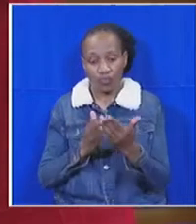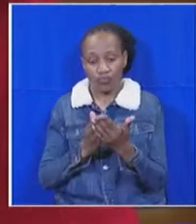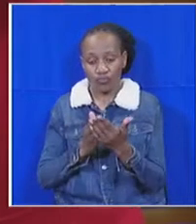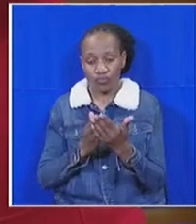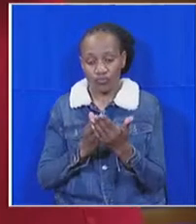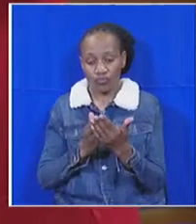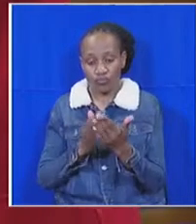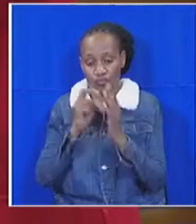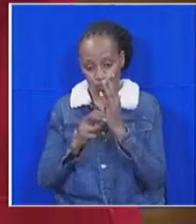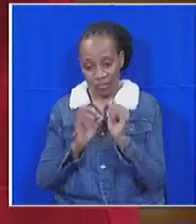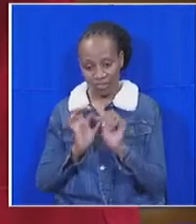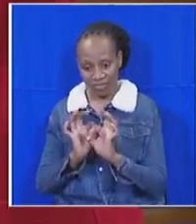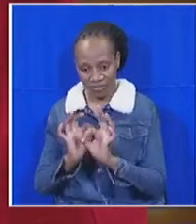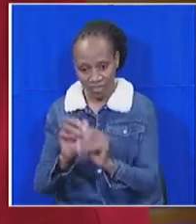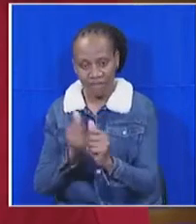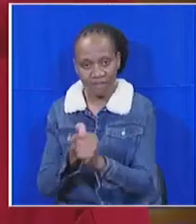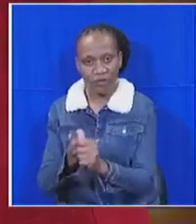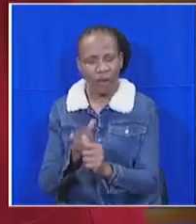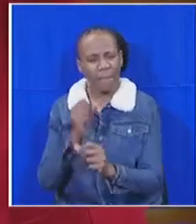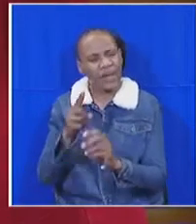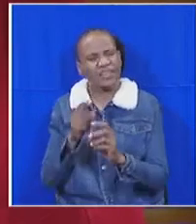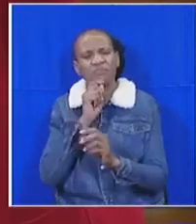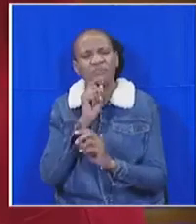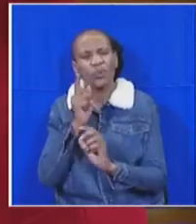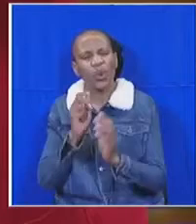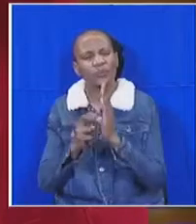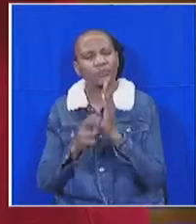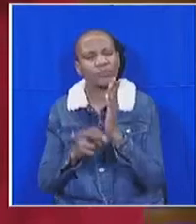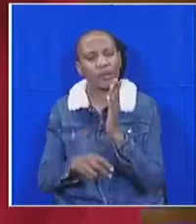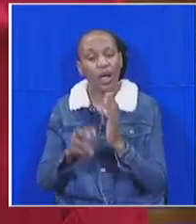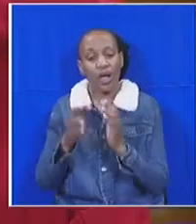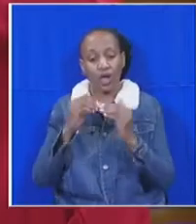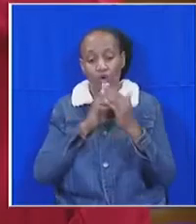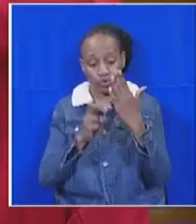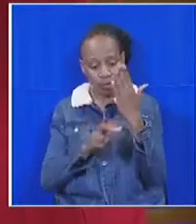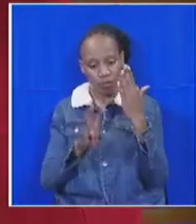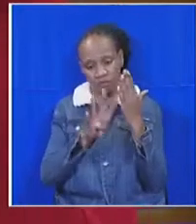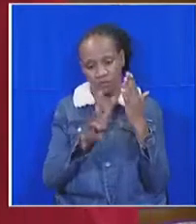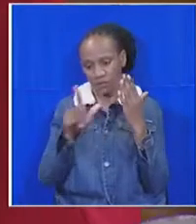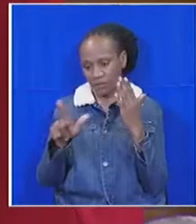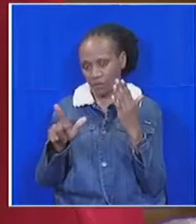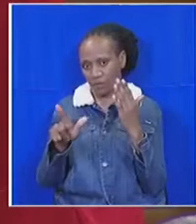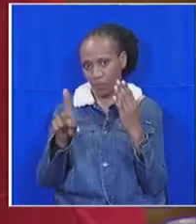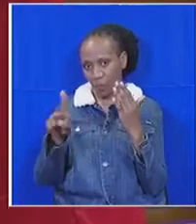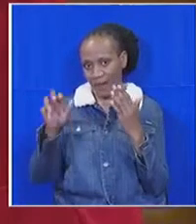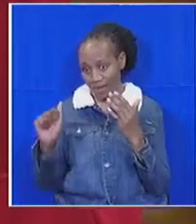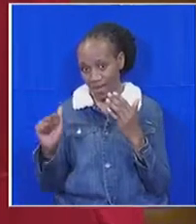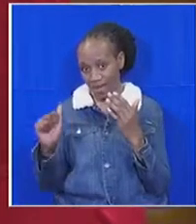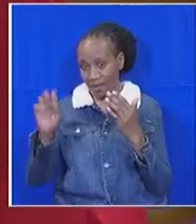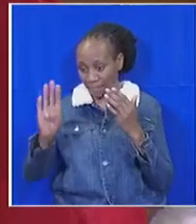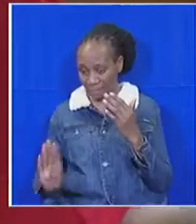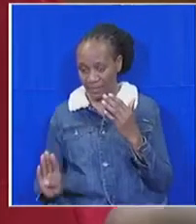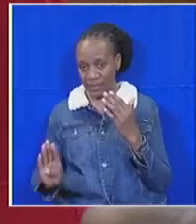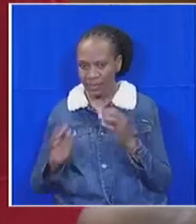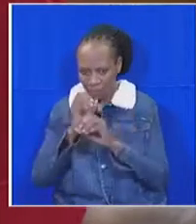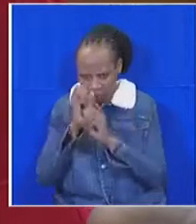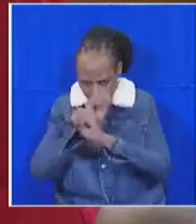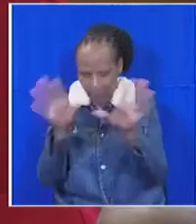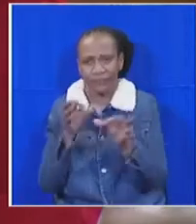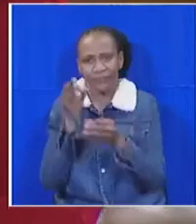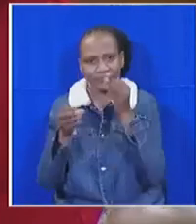that eligibility is then described in 47.1A and B. And therefore, that